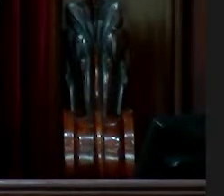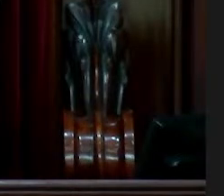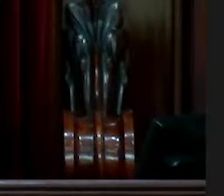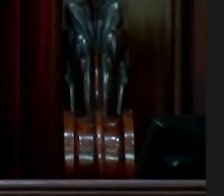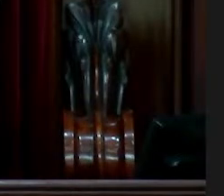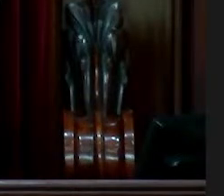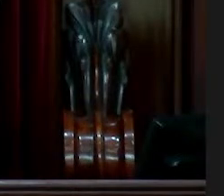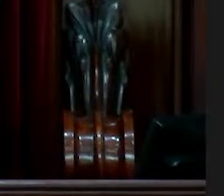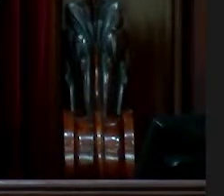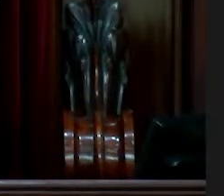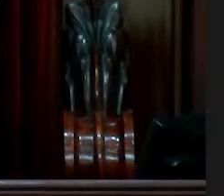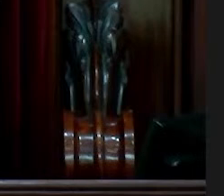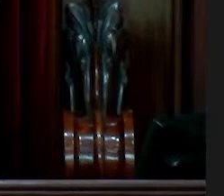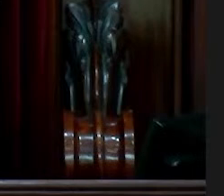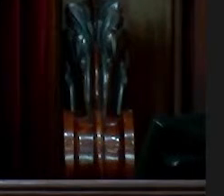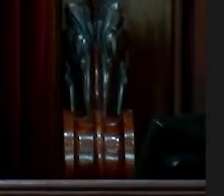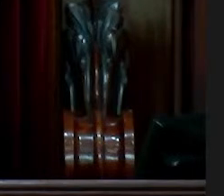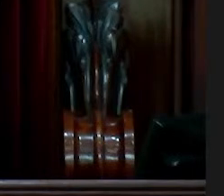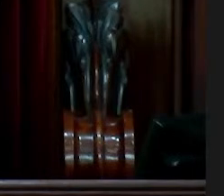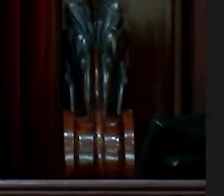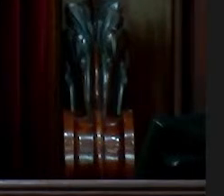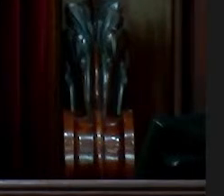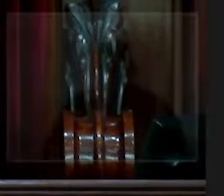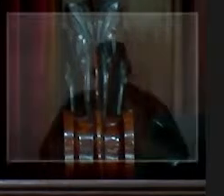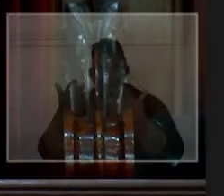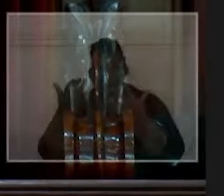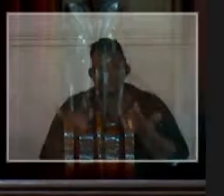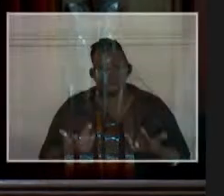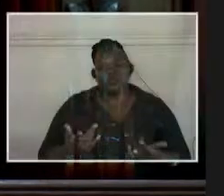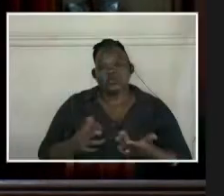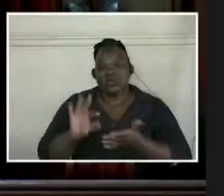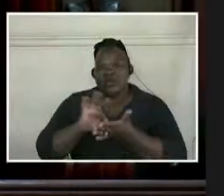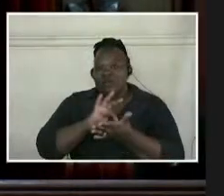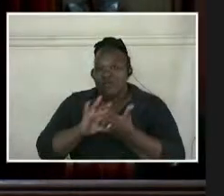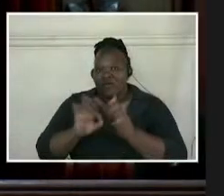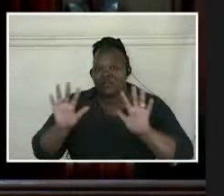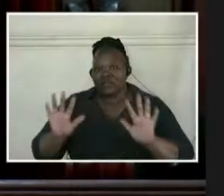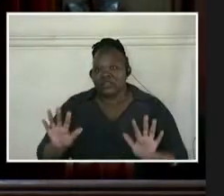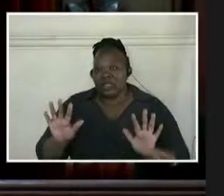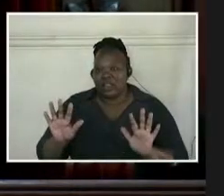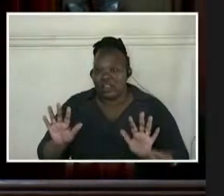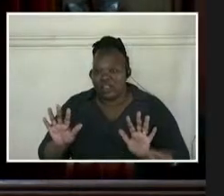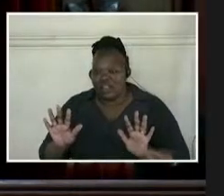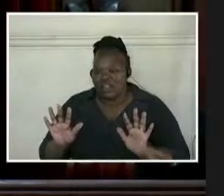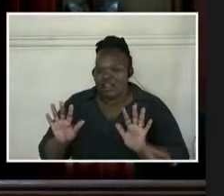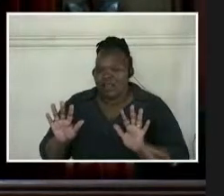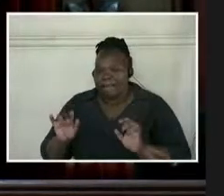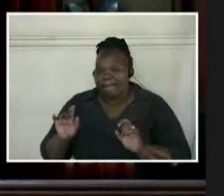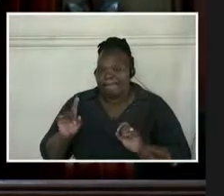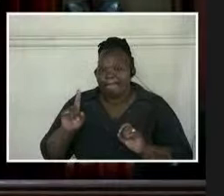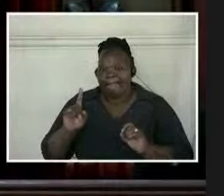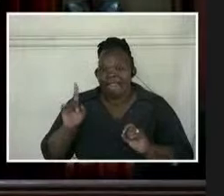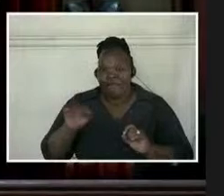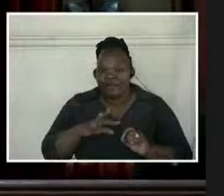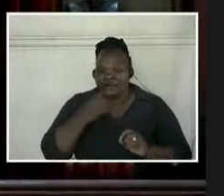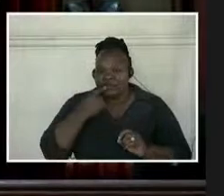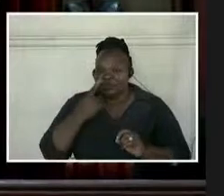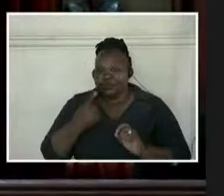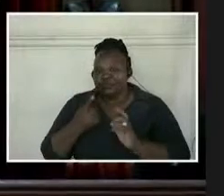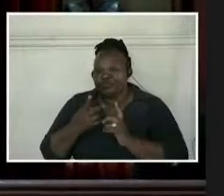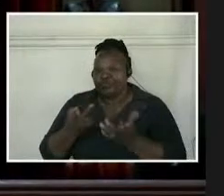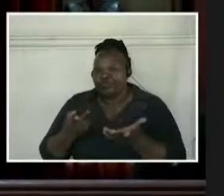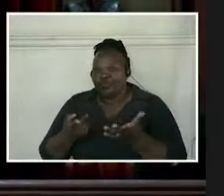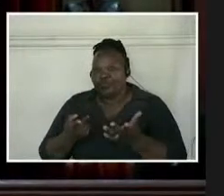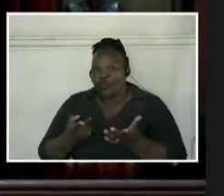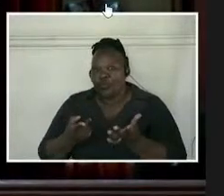before we proceed to the budget debate of vote 10 i must reiterate the ruling of the speaker